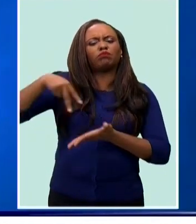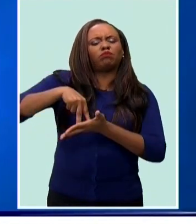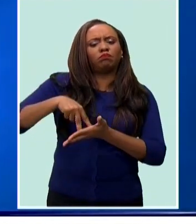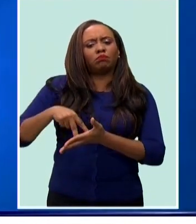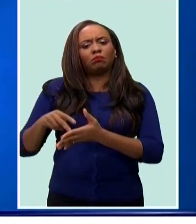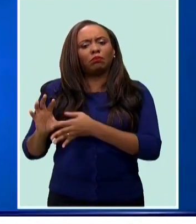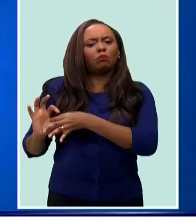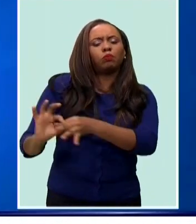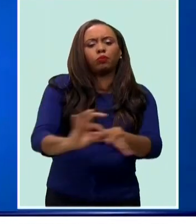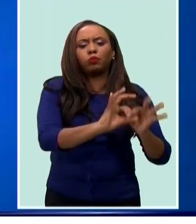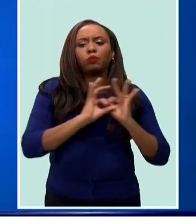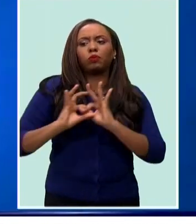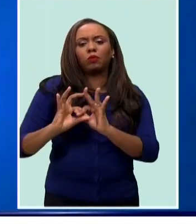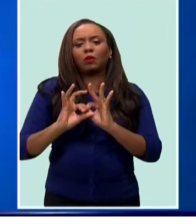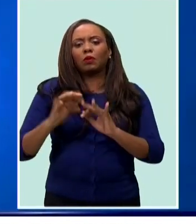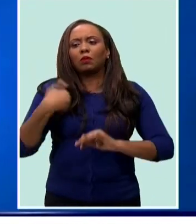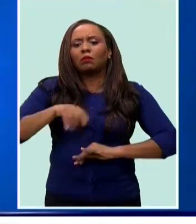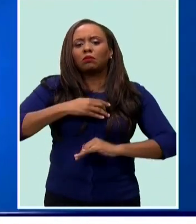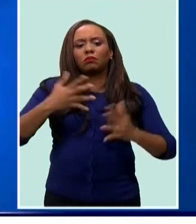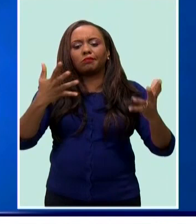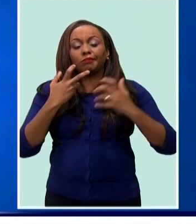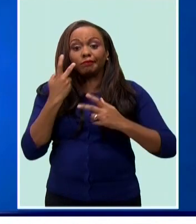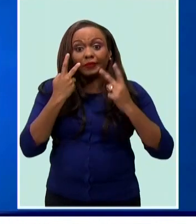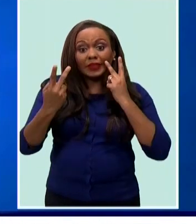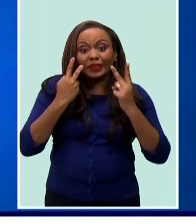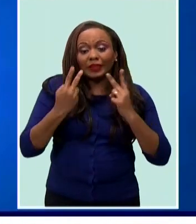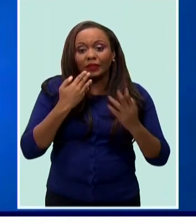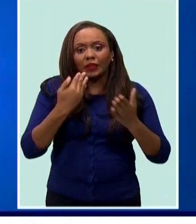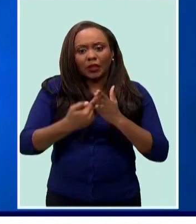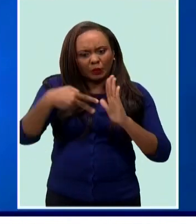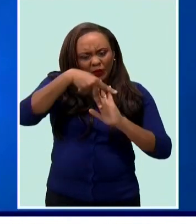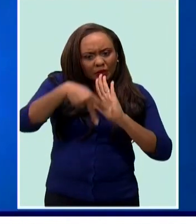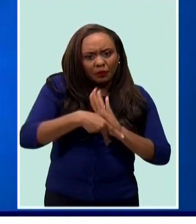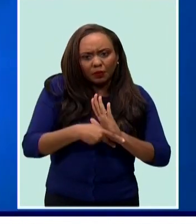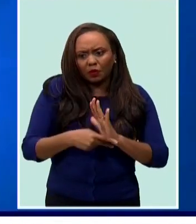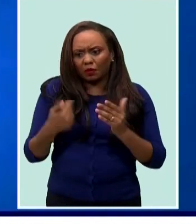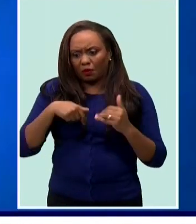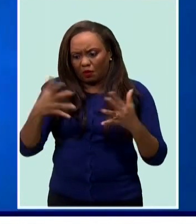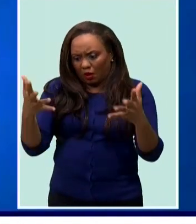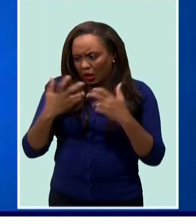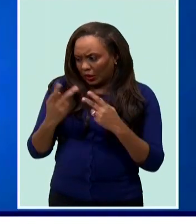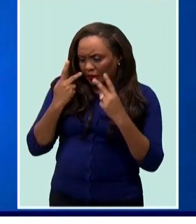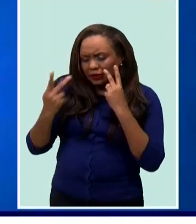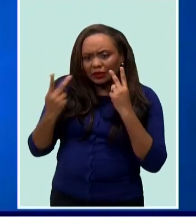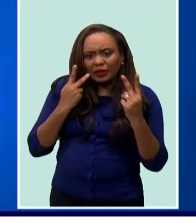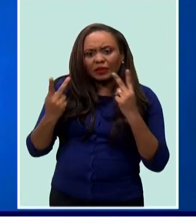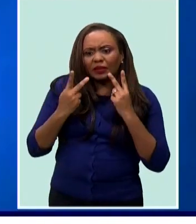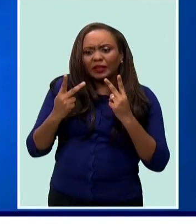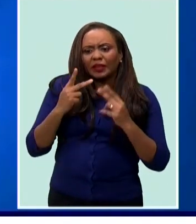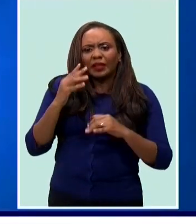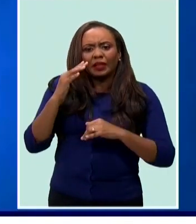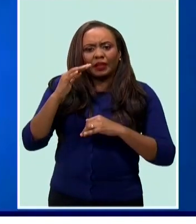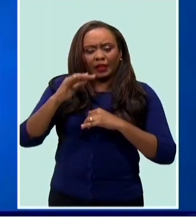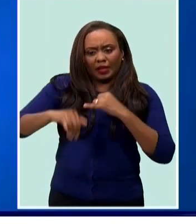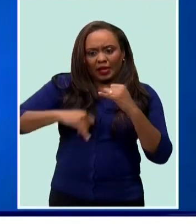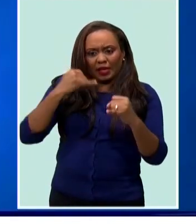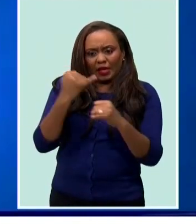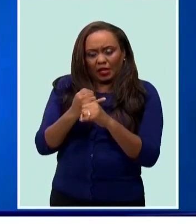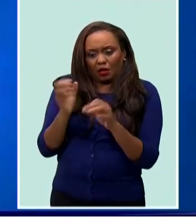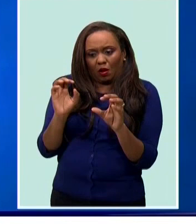the adherence to the principles espoused and codified in the international